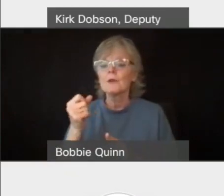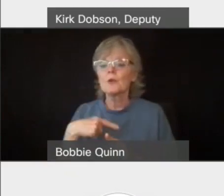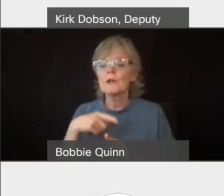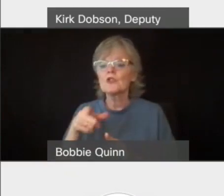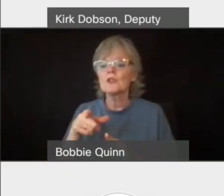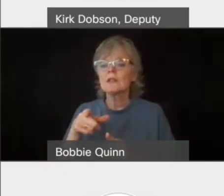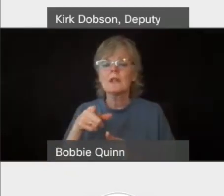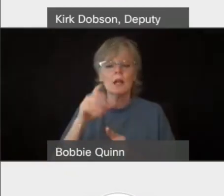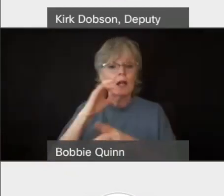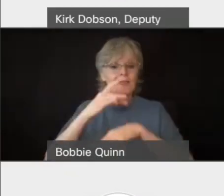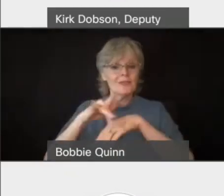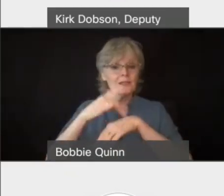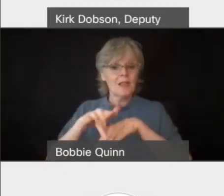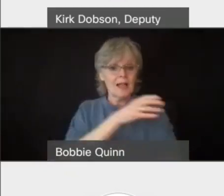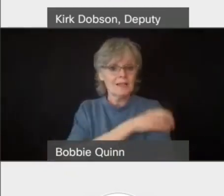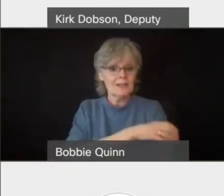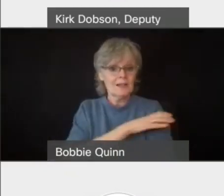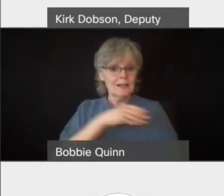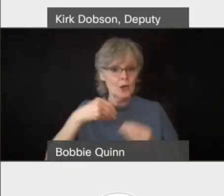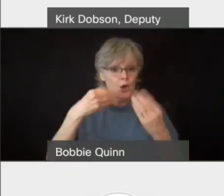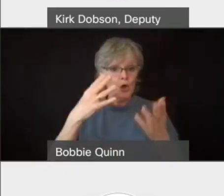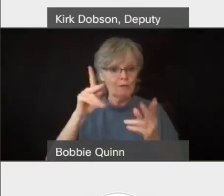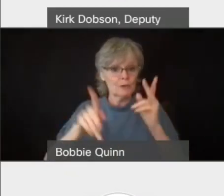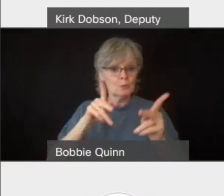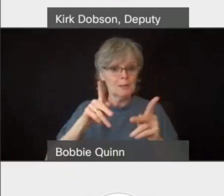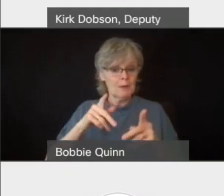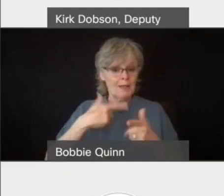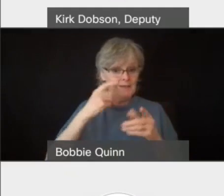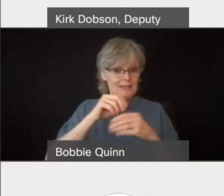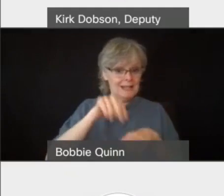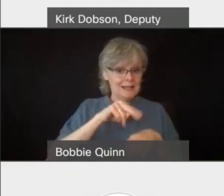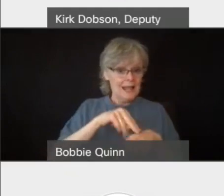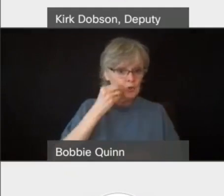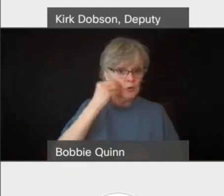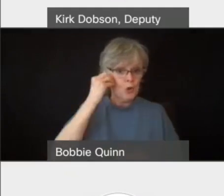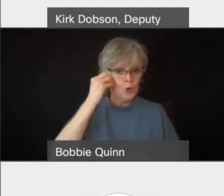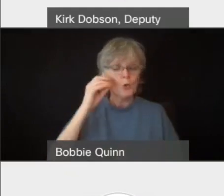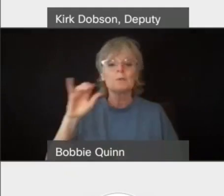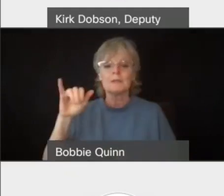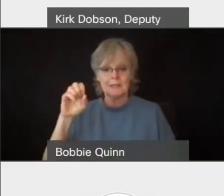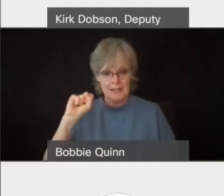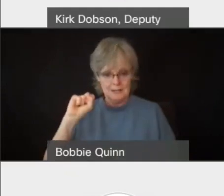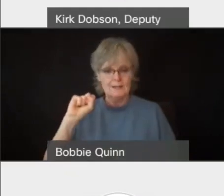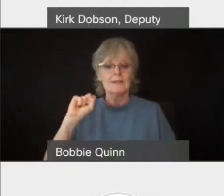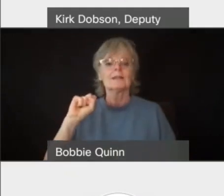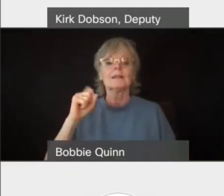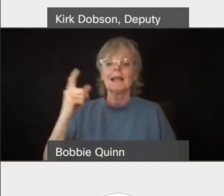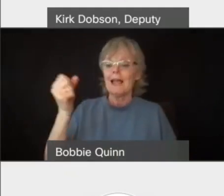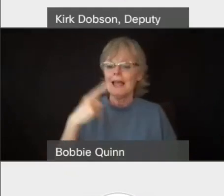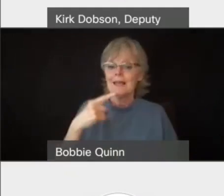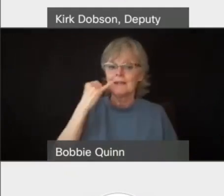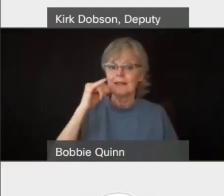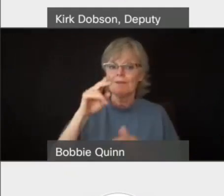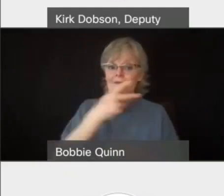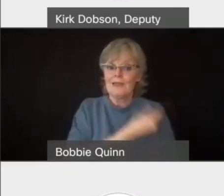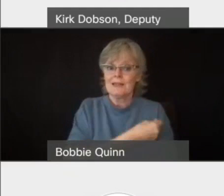the slots at the clinics offered to people living in natural homes? Yes. And is vaccination data being